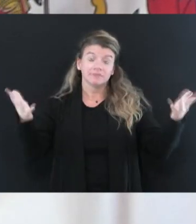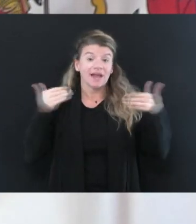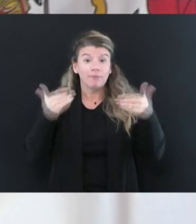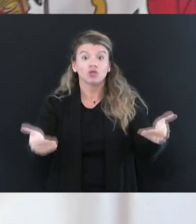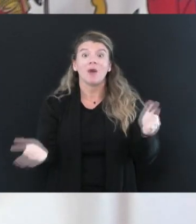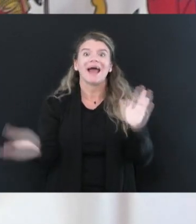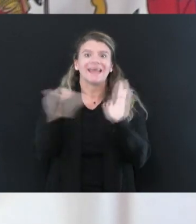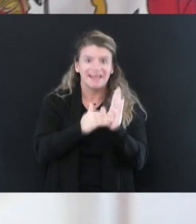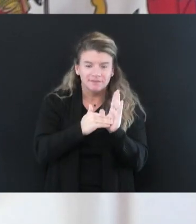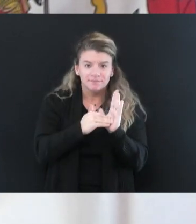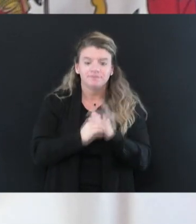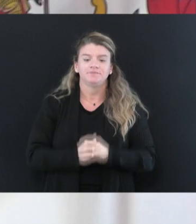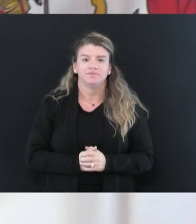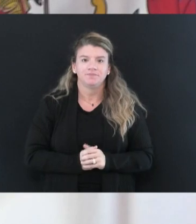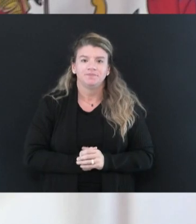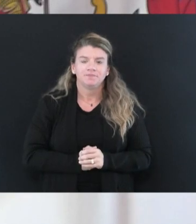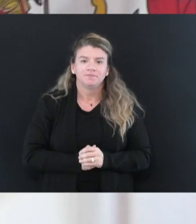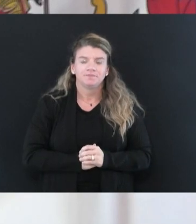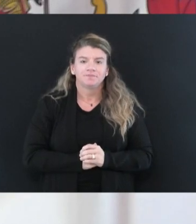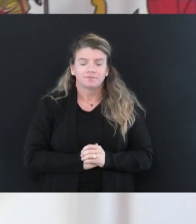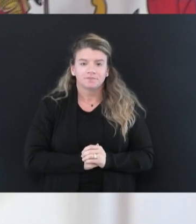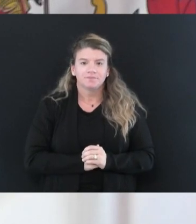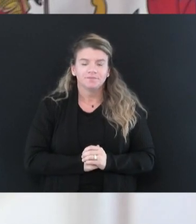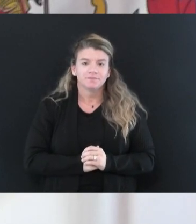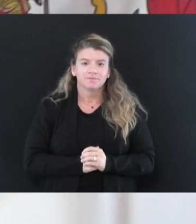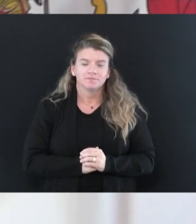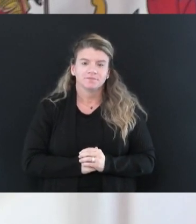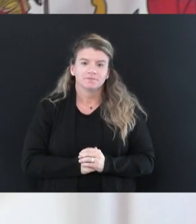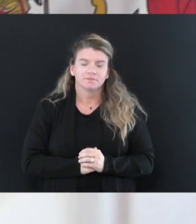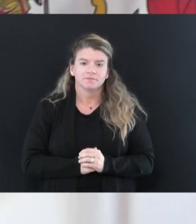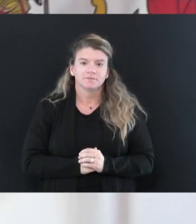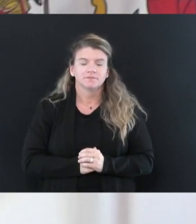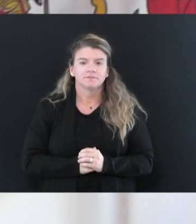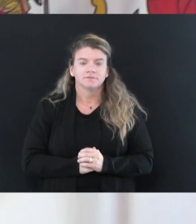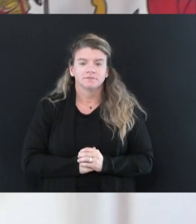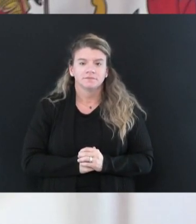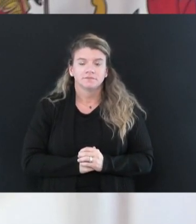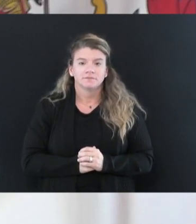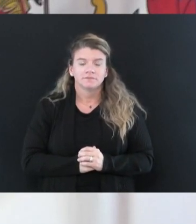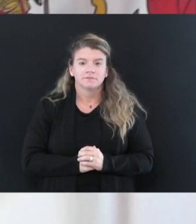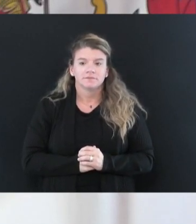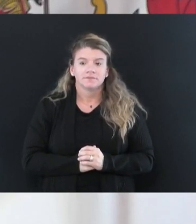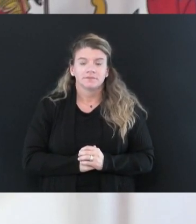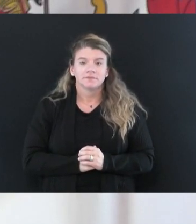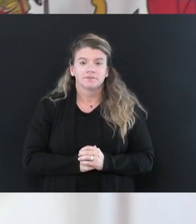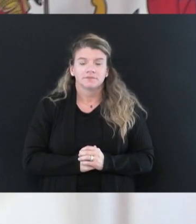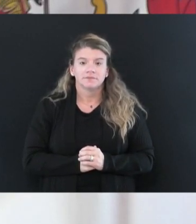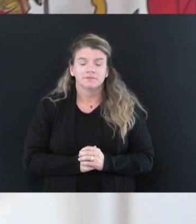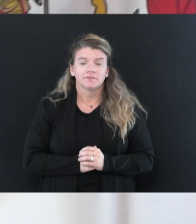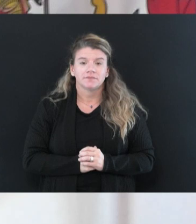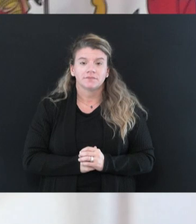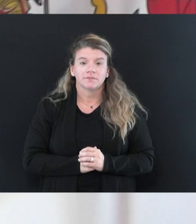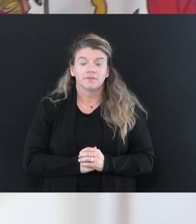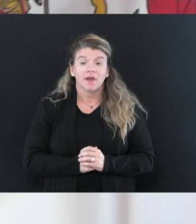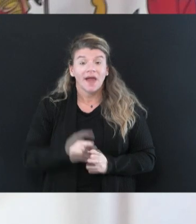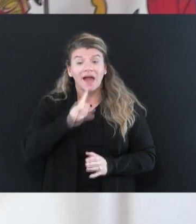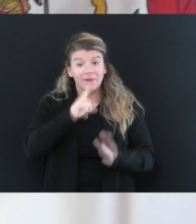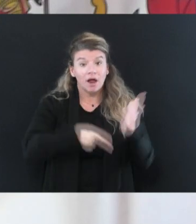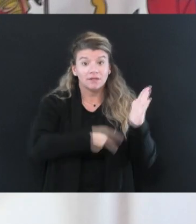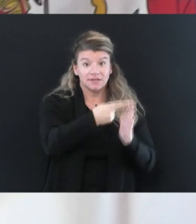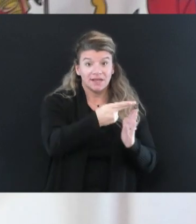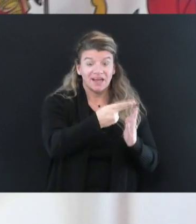I want to tell you that without any question, from the day that we got the CARES